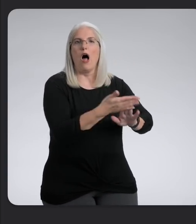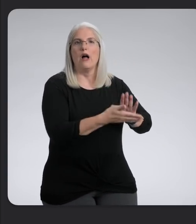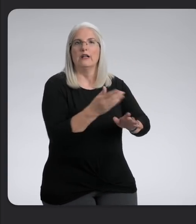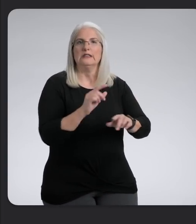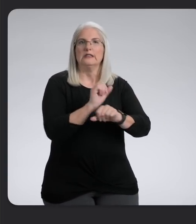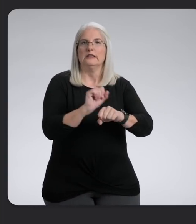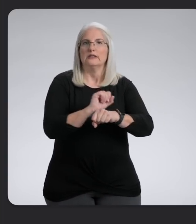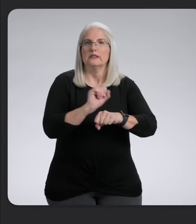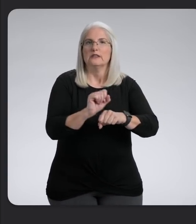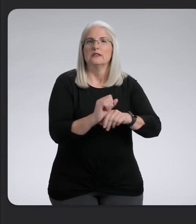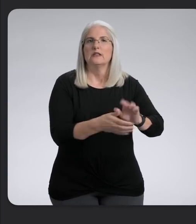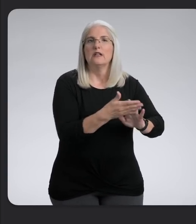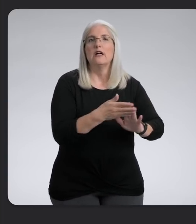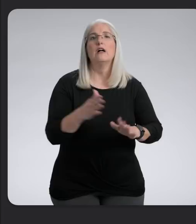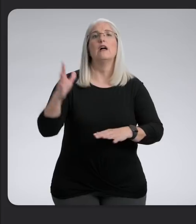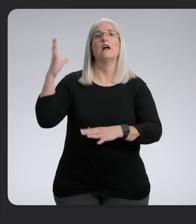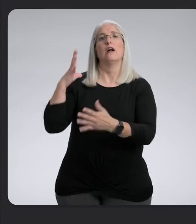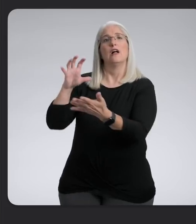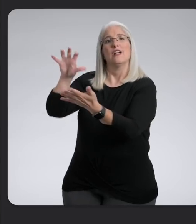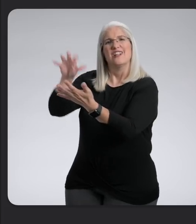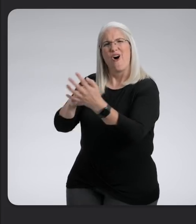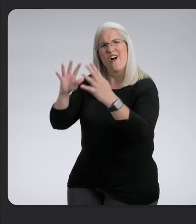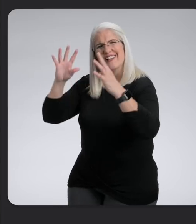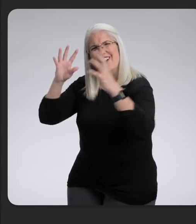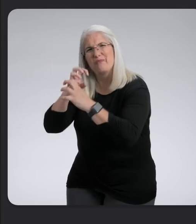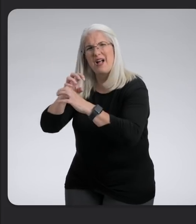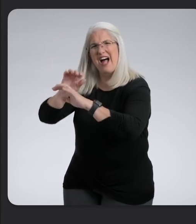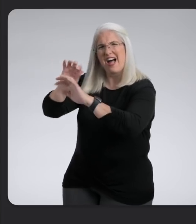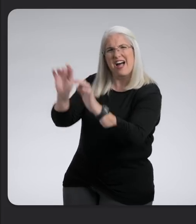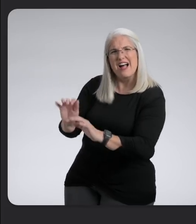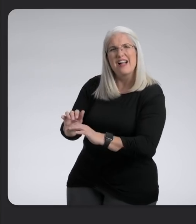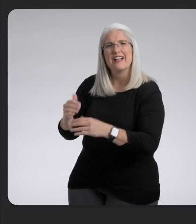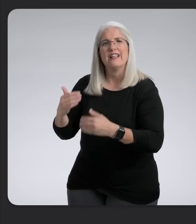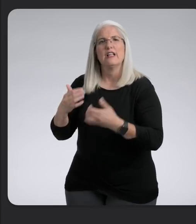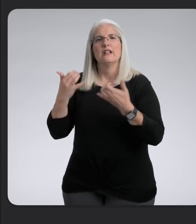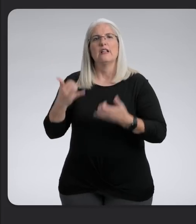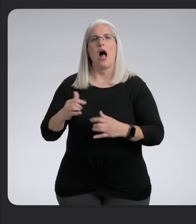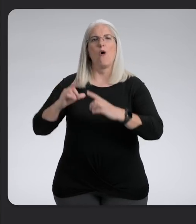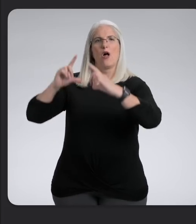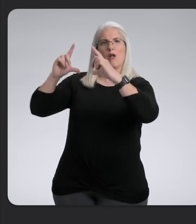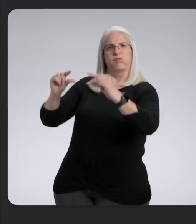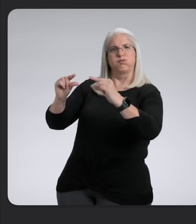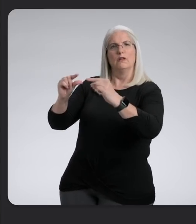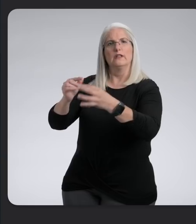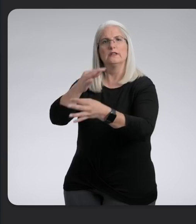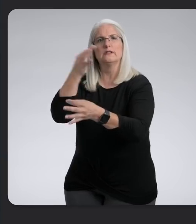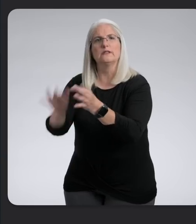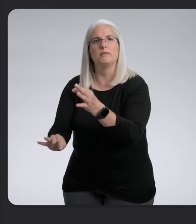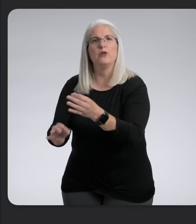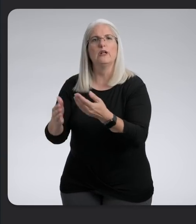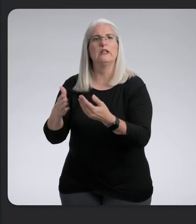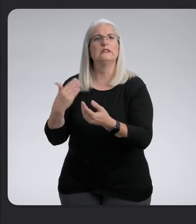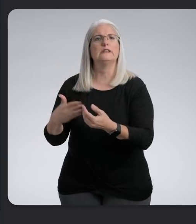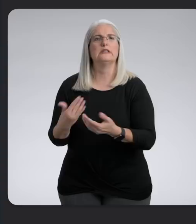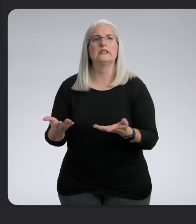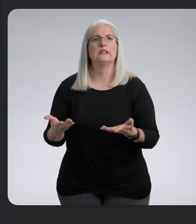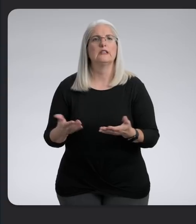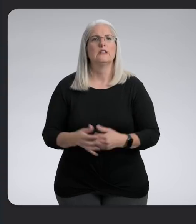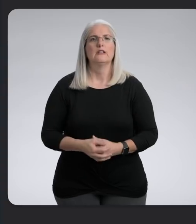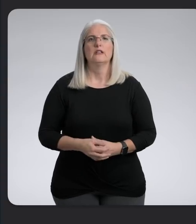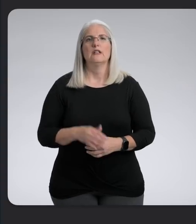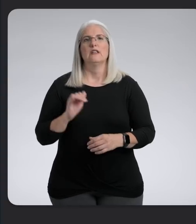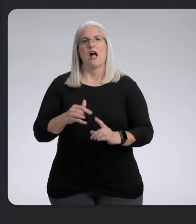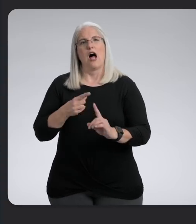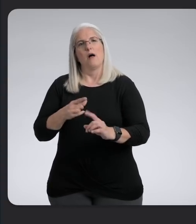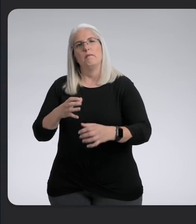concurrency goes from something complicated, like this, to something simple, like this. That kind of power and